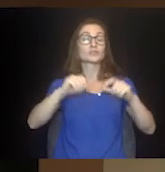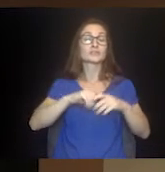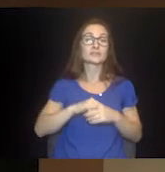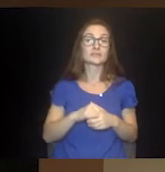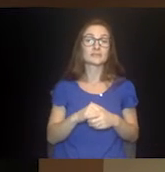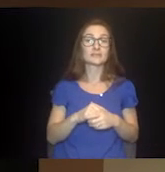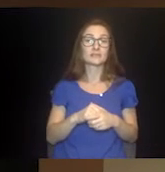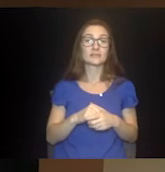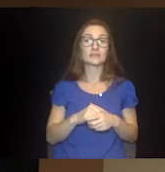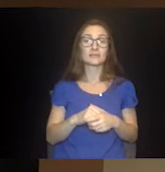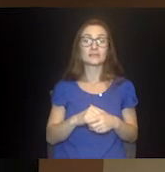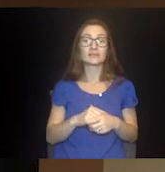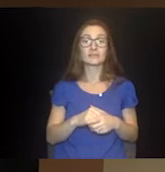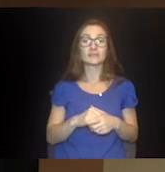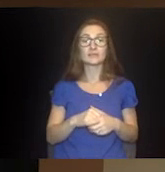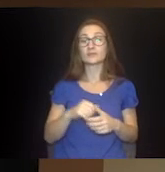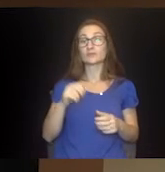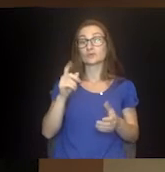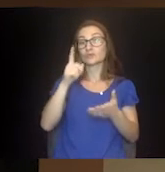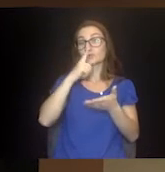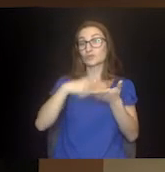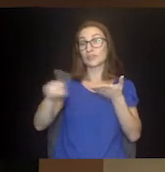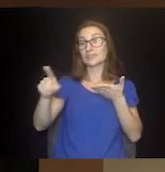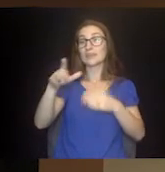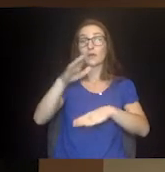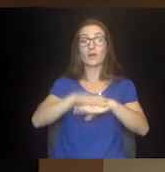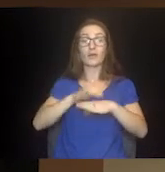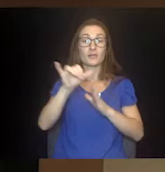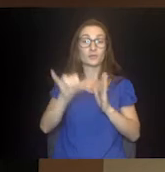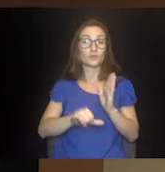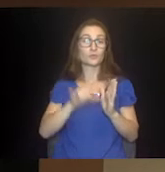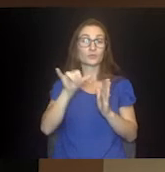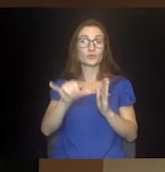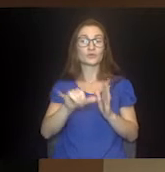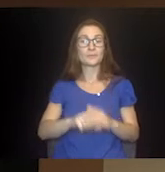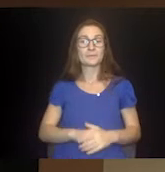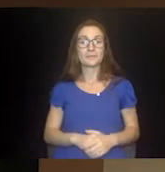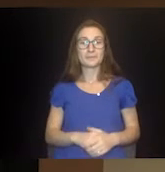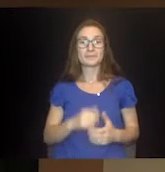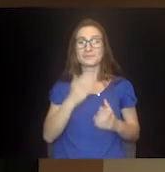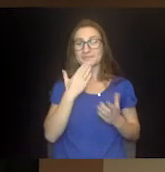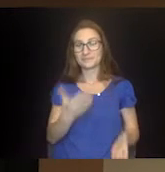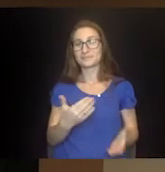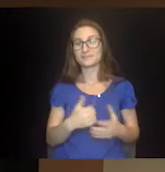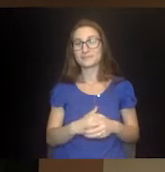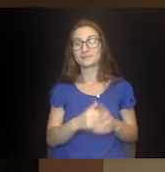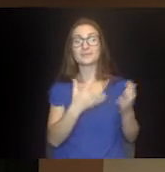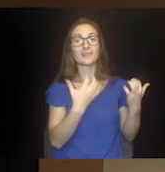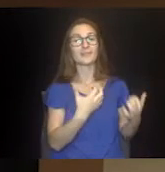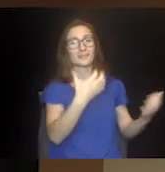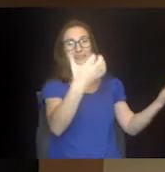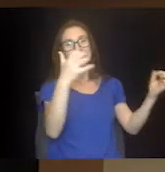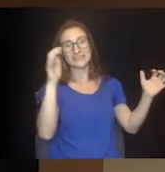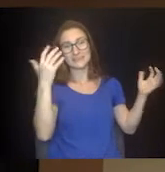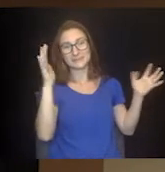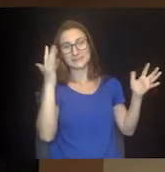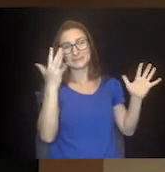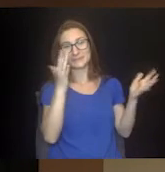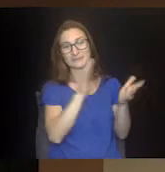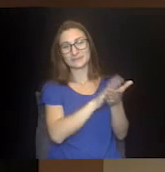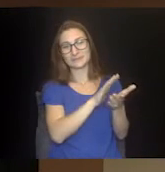and all the fun things I do. Check out all ours on YouTube.com. Thank you.